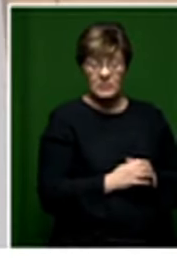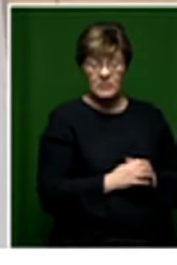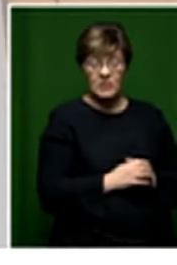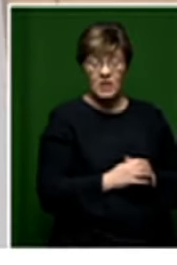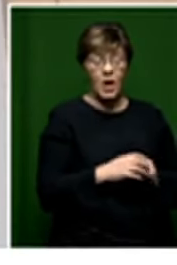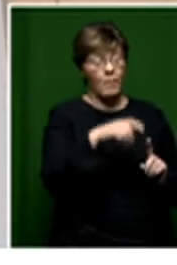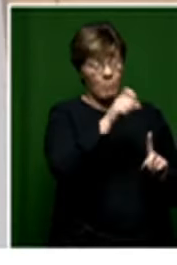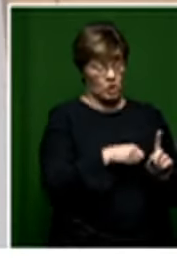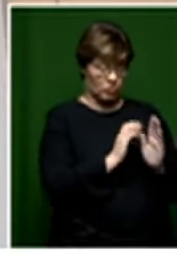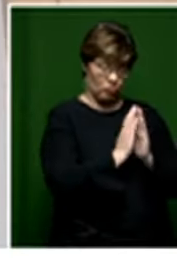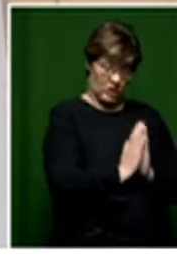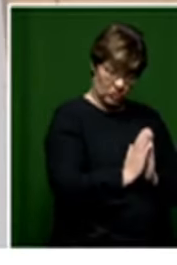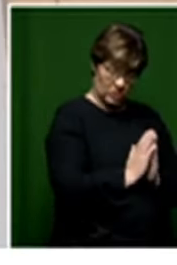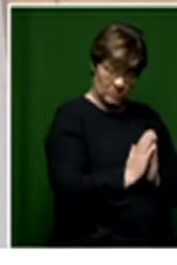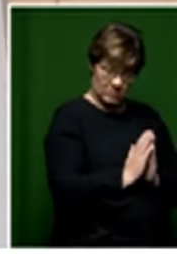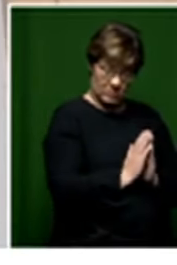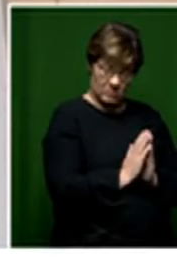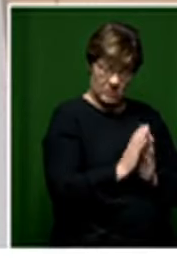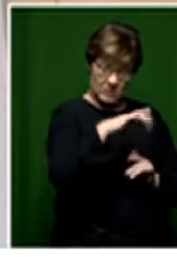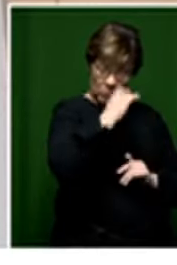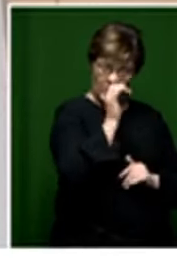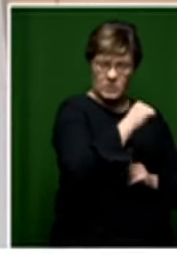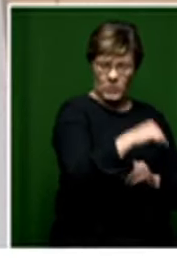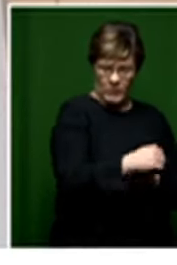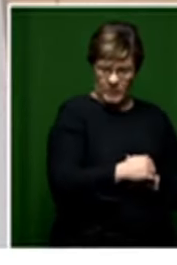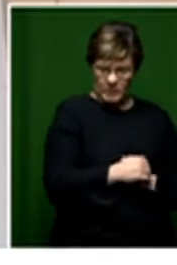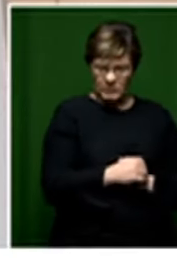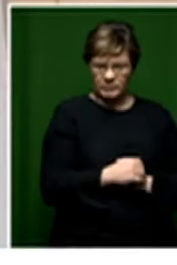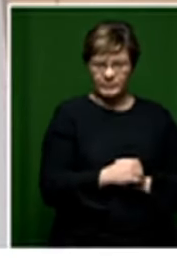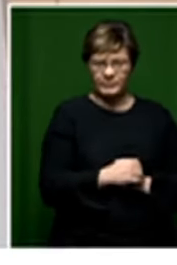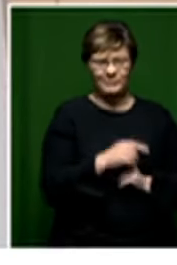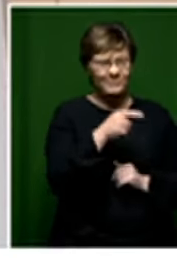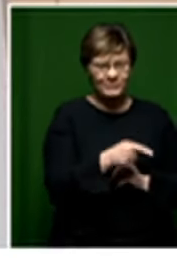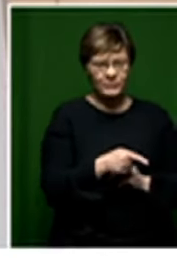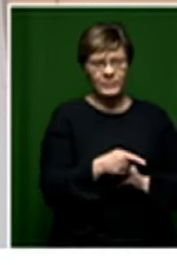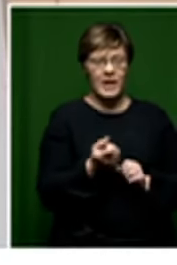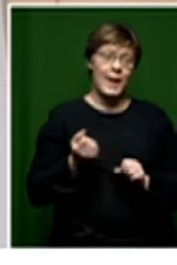a person is religious or not actually doesn't have a big bearing on